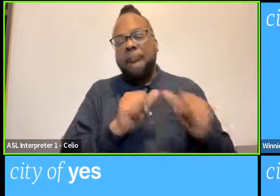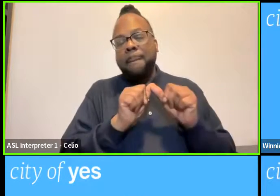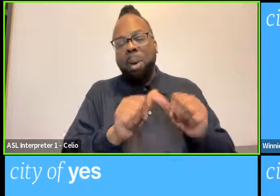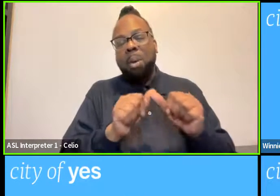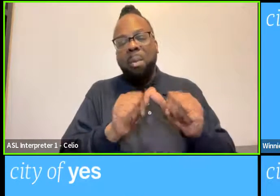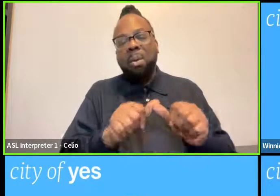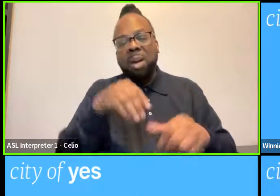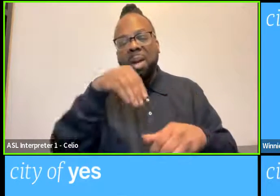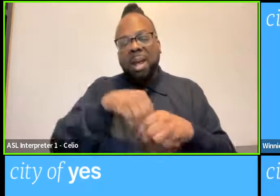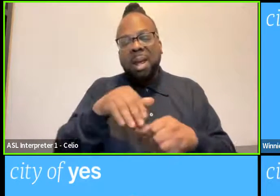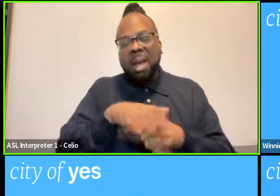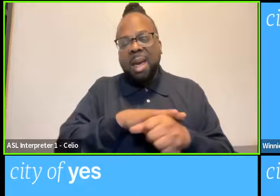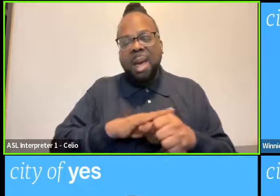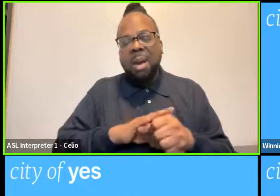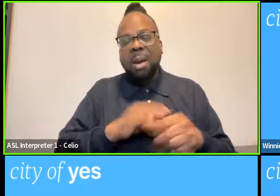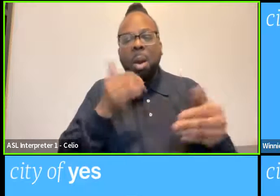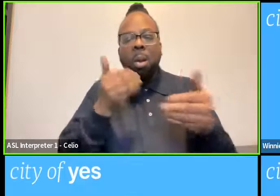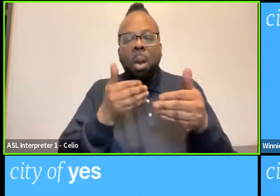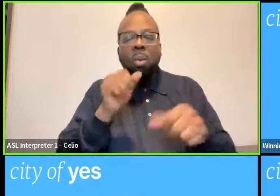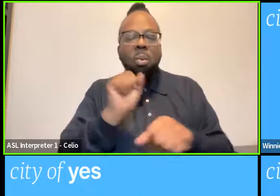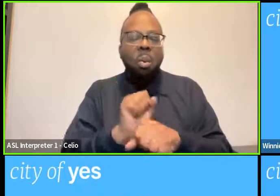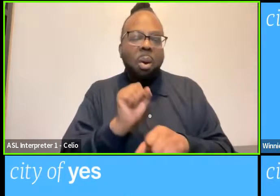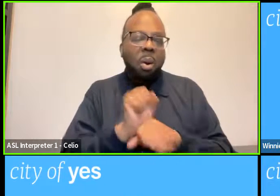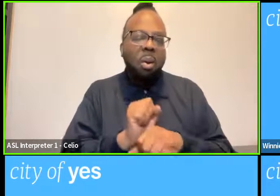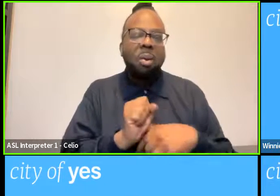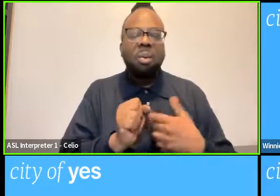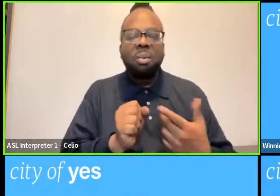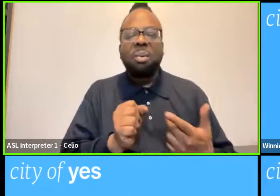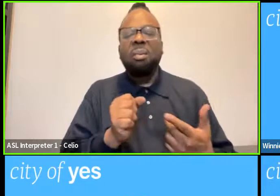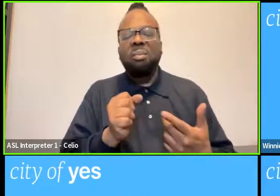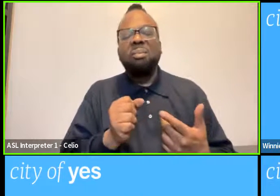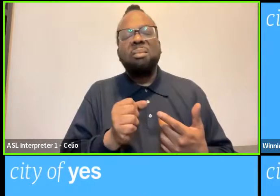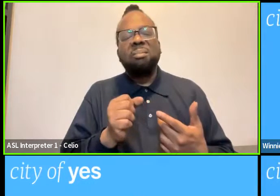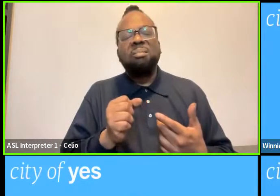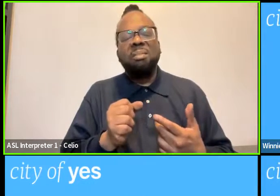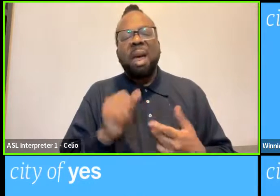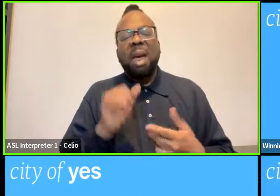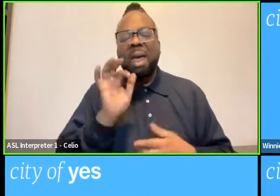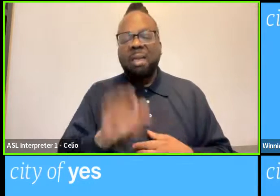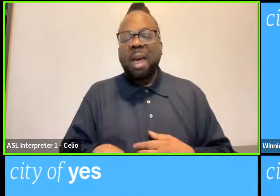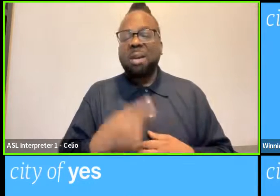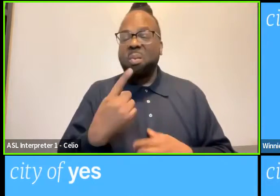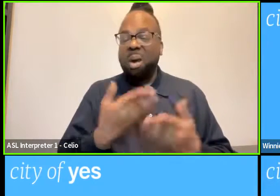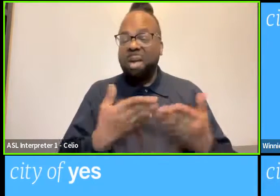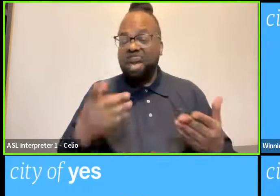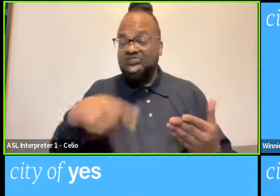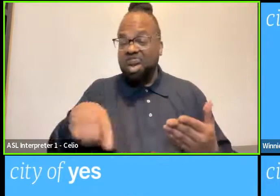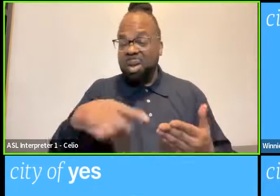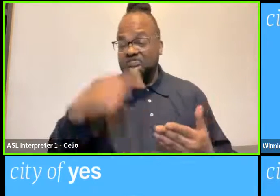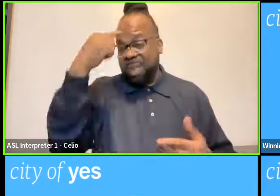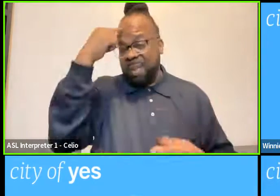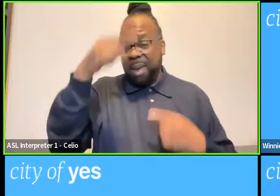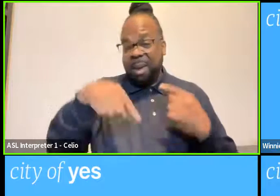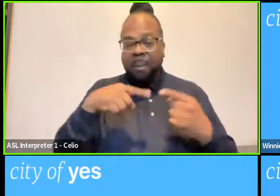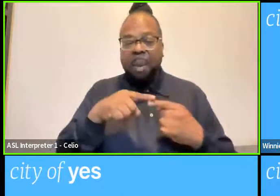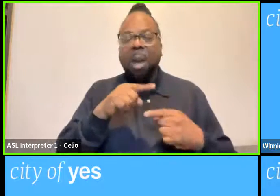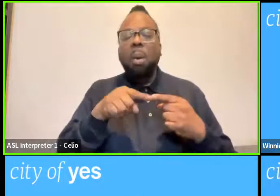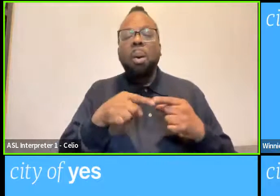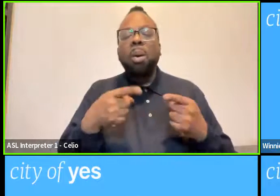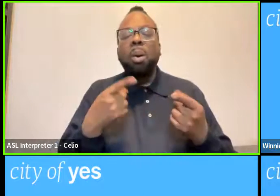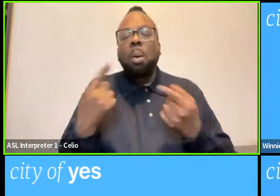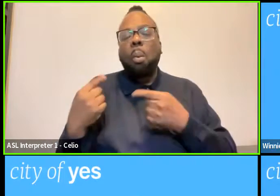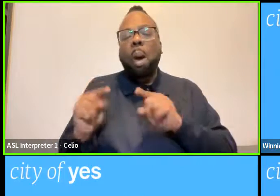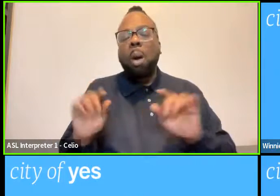in a neighborhood where they're working and stuff like that? So that would be one thing for you guys to consider as you're doing this. And it's